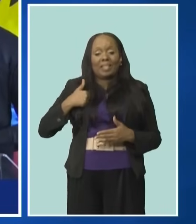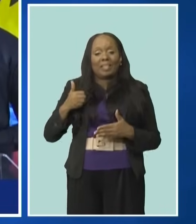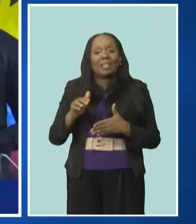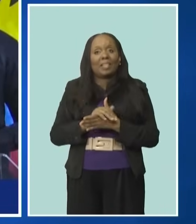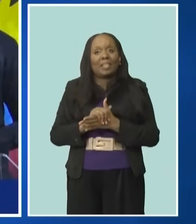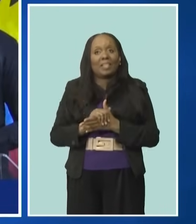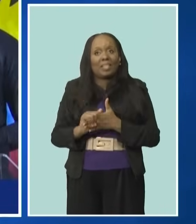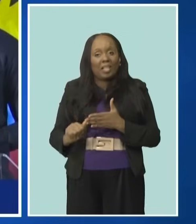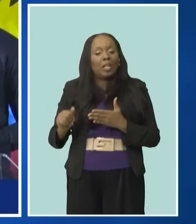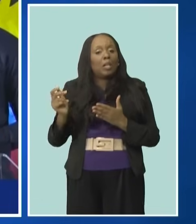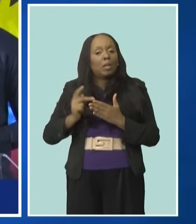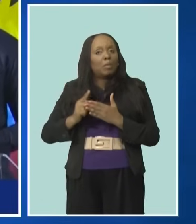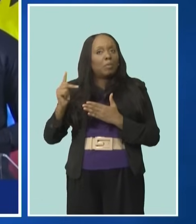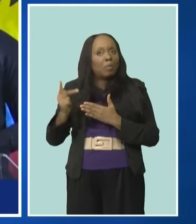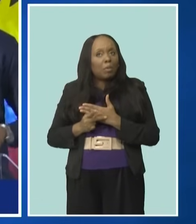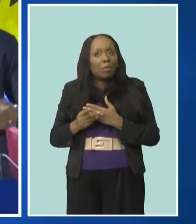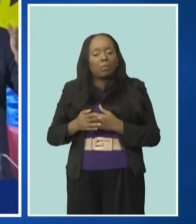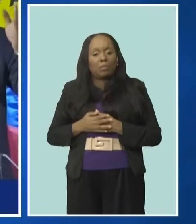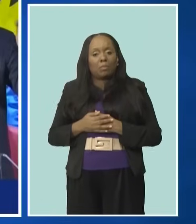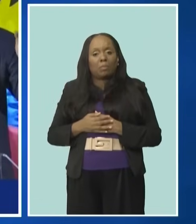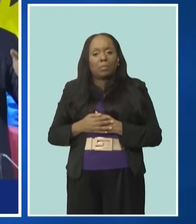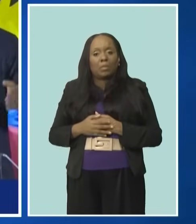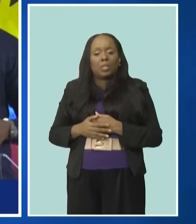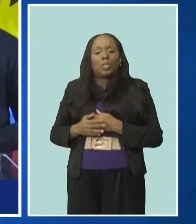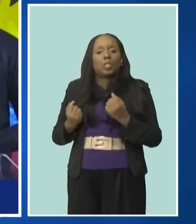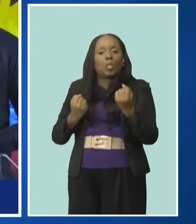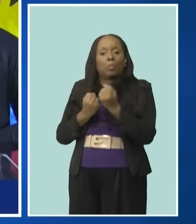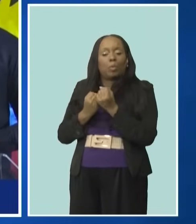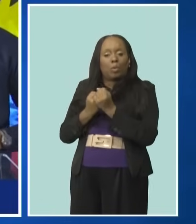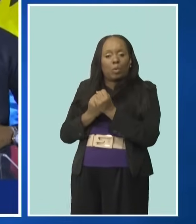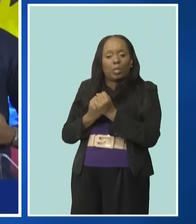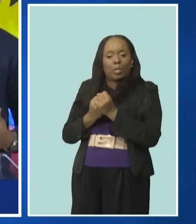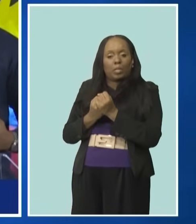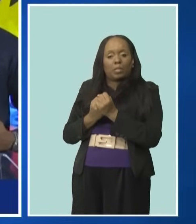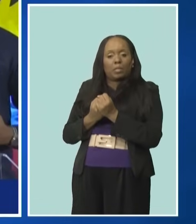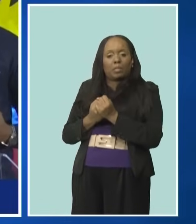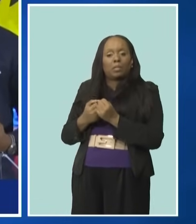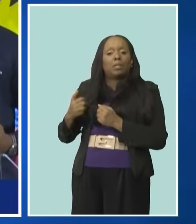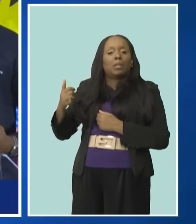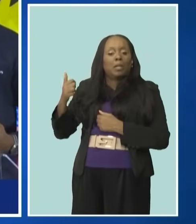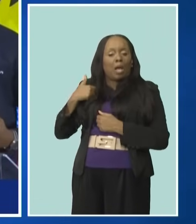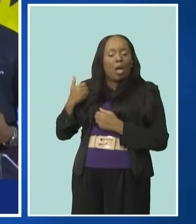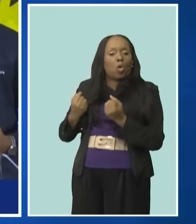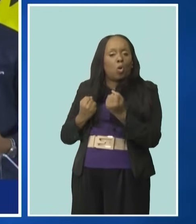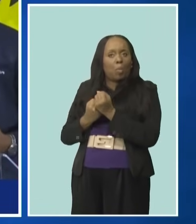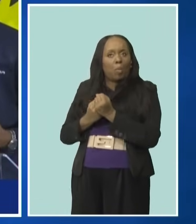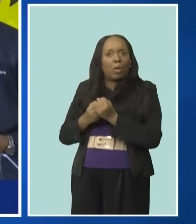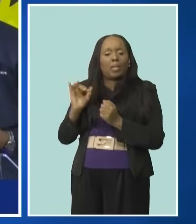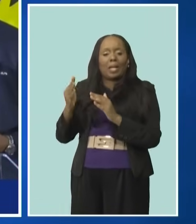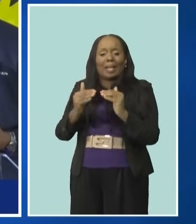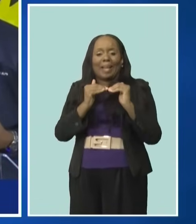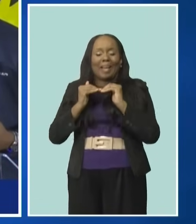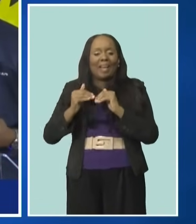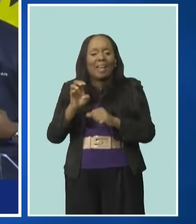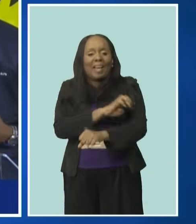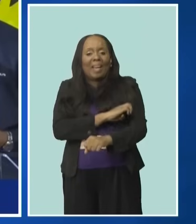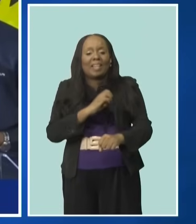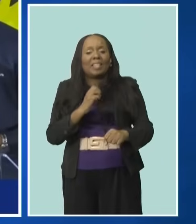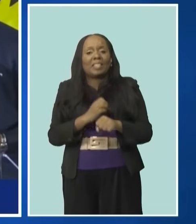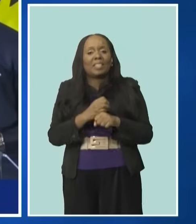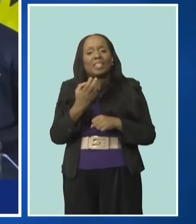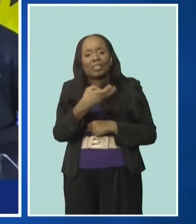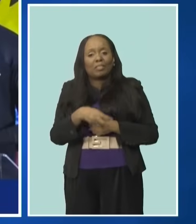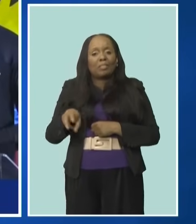surge program, backed by Canada, is powering a just and inclusive energy transition in